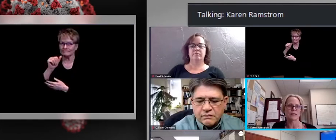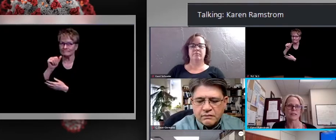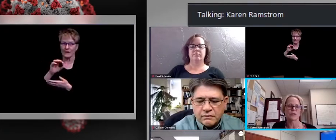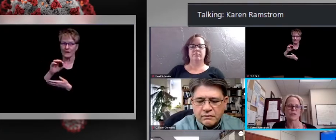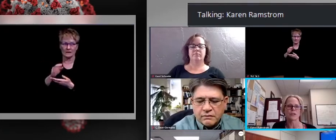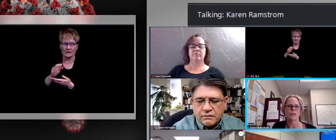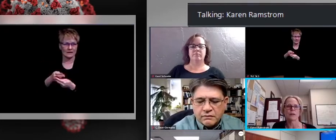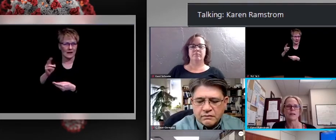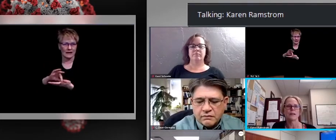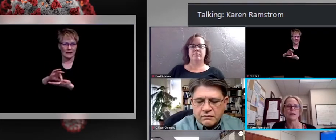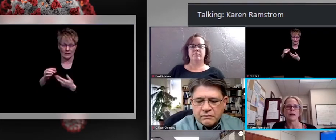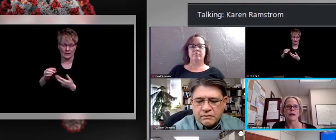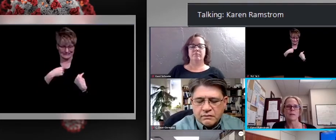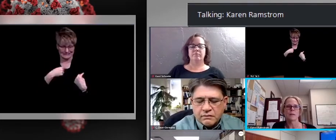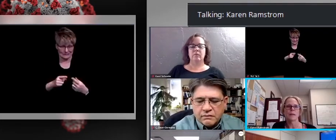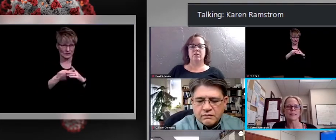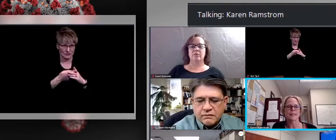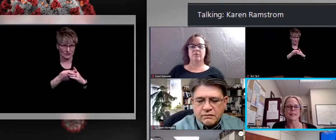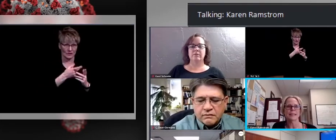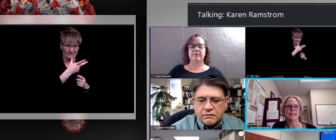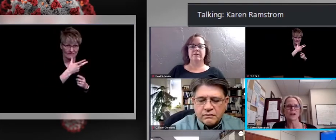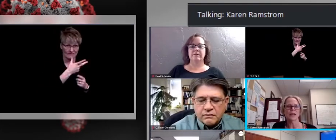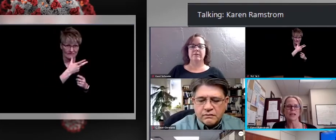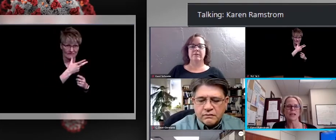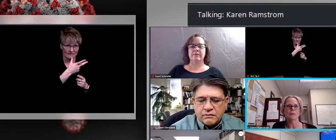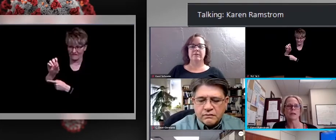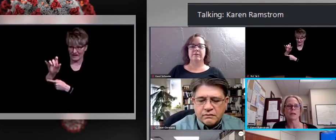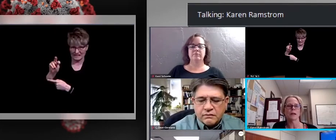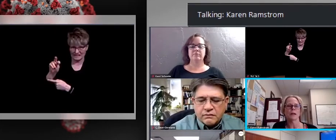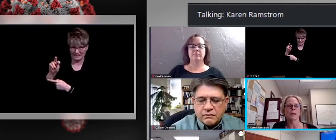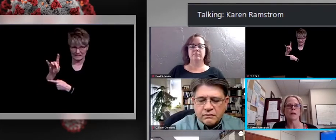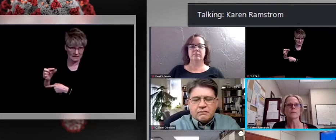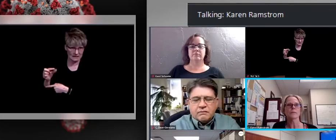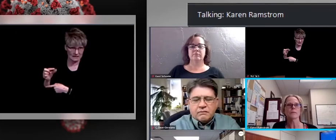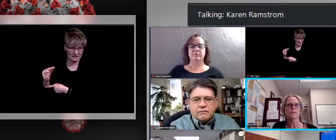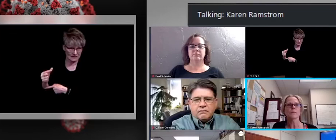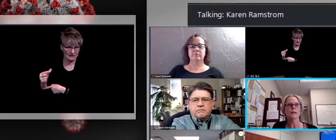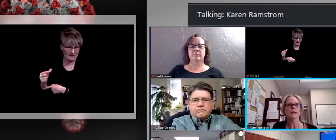this vaccination effort. Like I said,